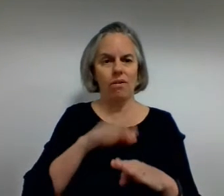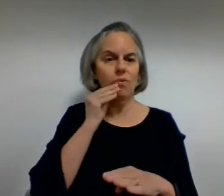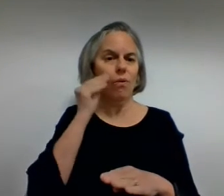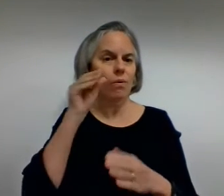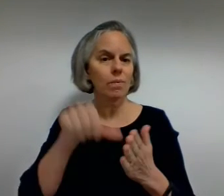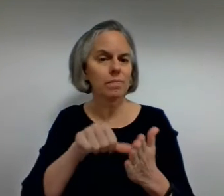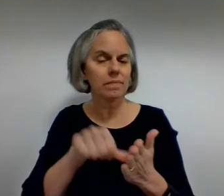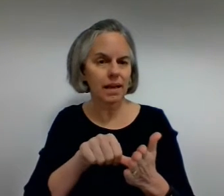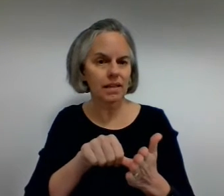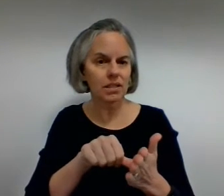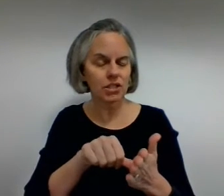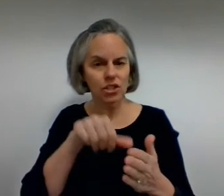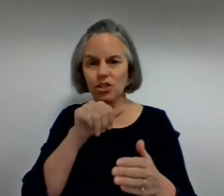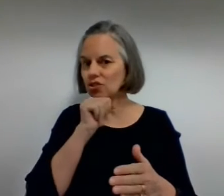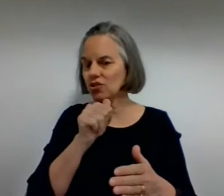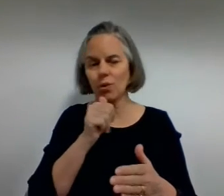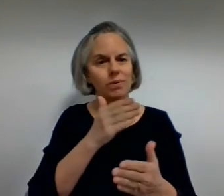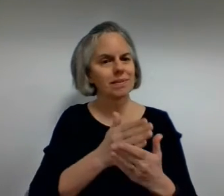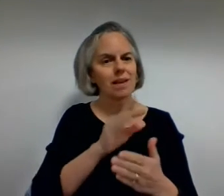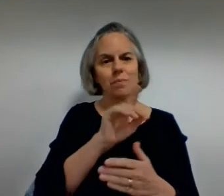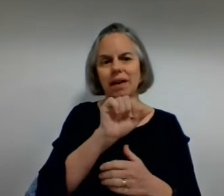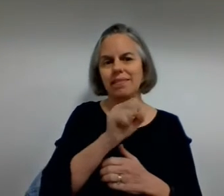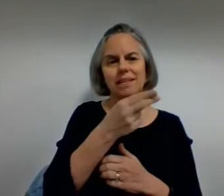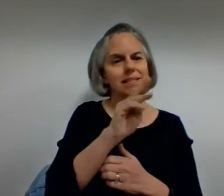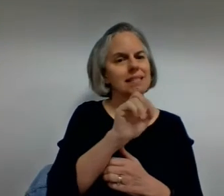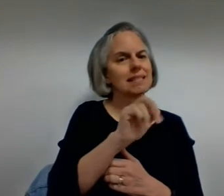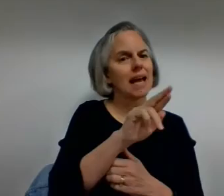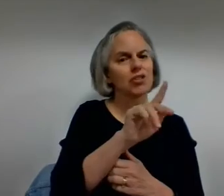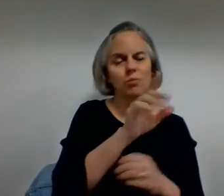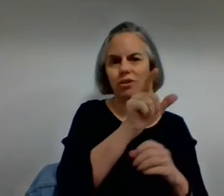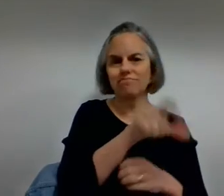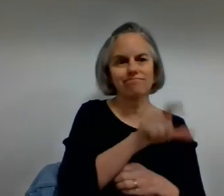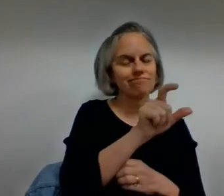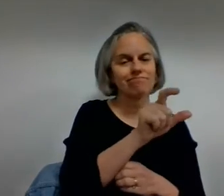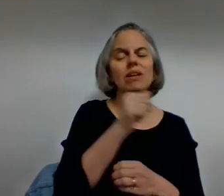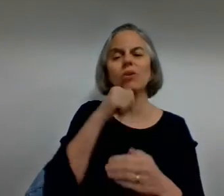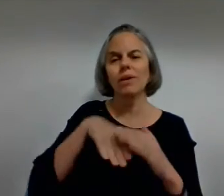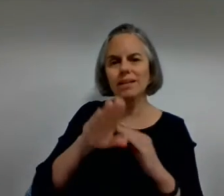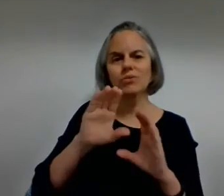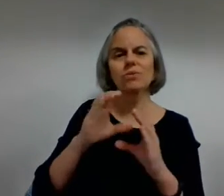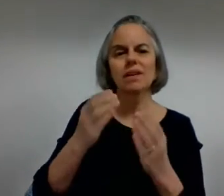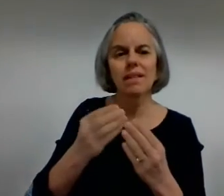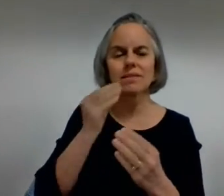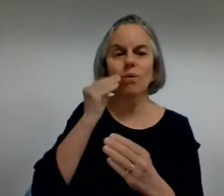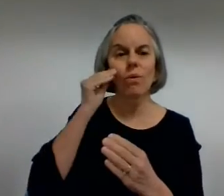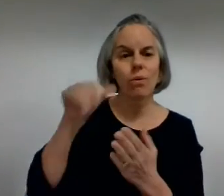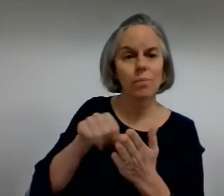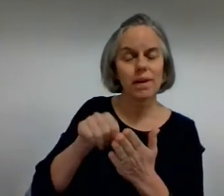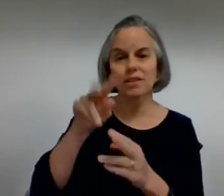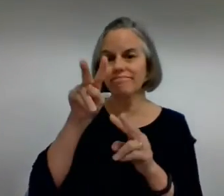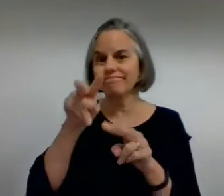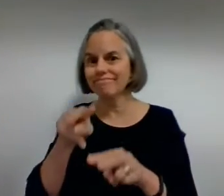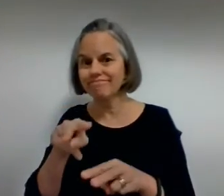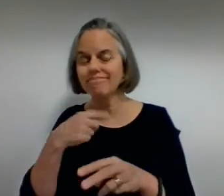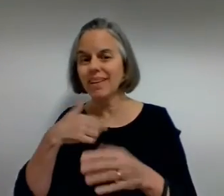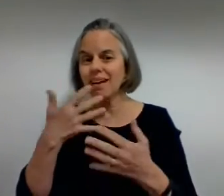page. Remember, don't stop at the dashboard. Come actually into the class to the home page and take a look. I've